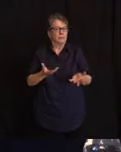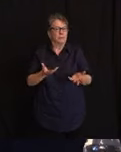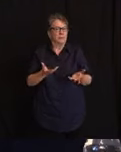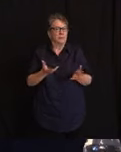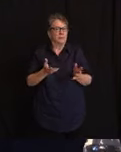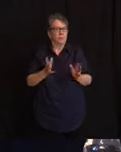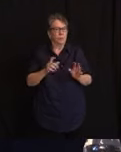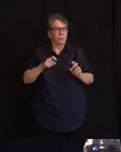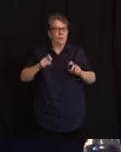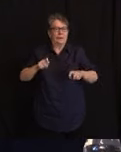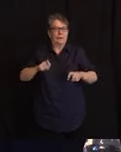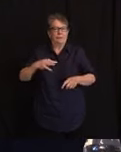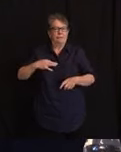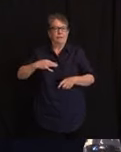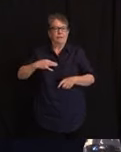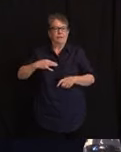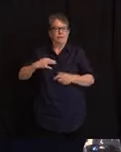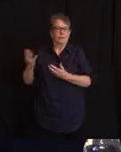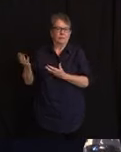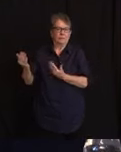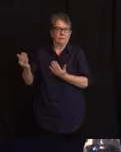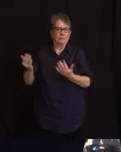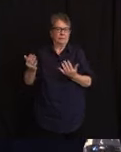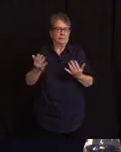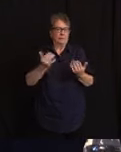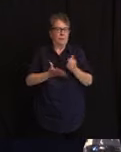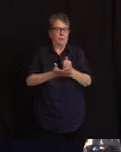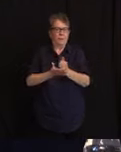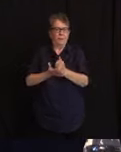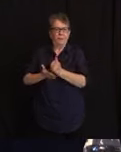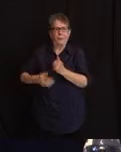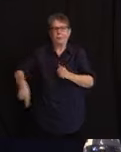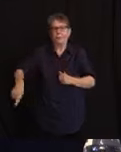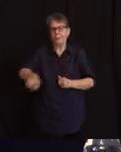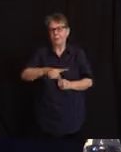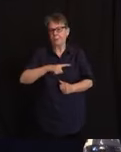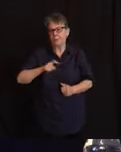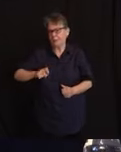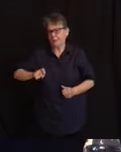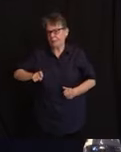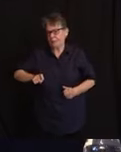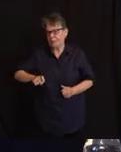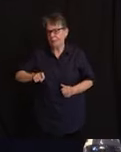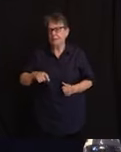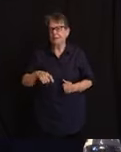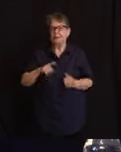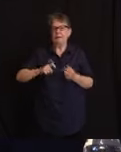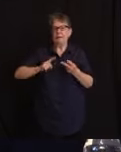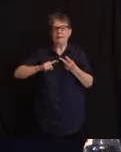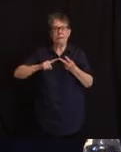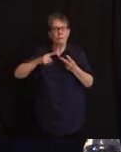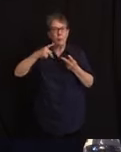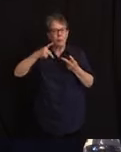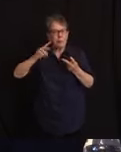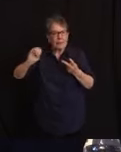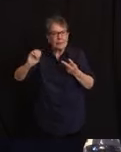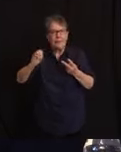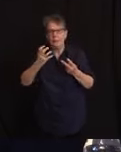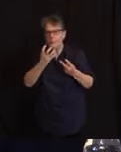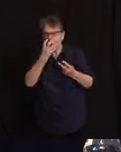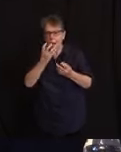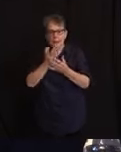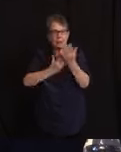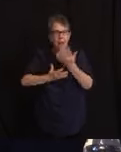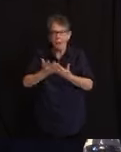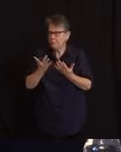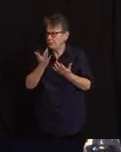aides as we can. The staffing and the PPE continue to be a problem. We did I think I